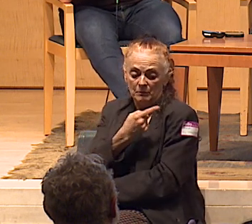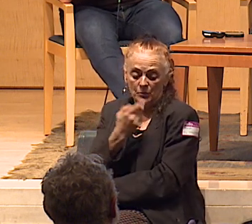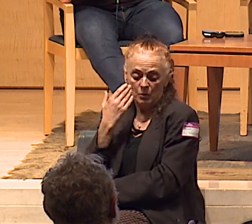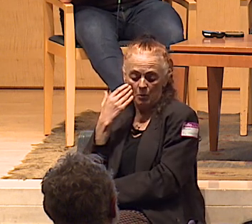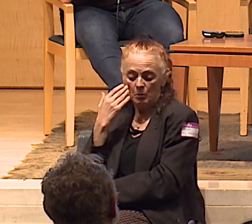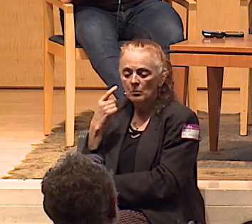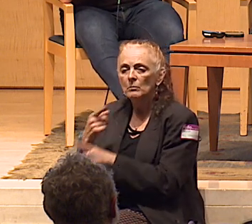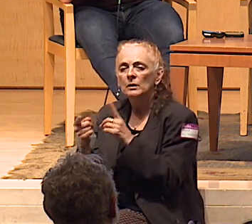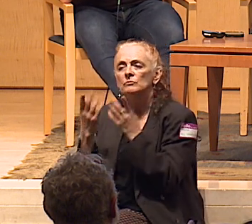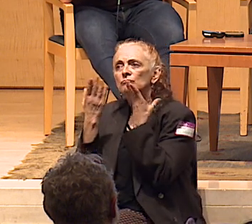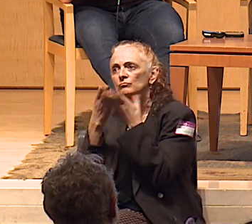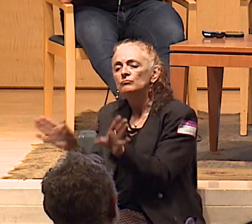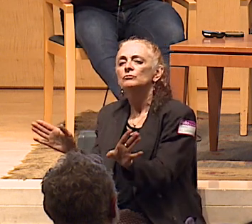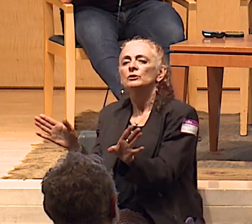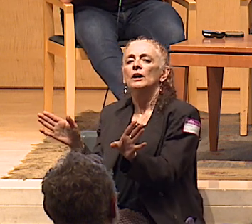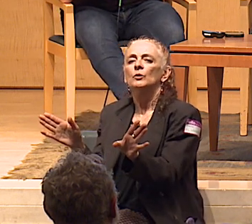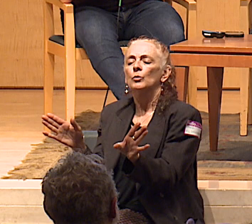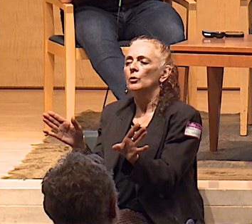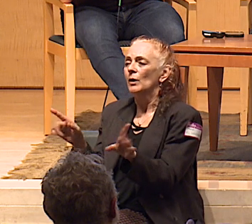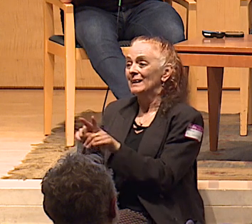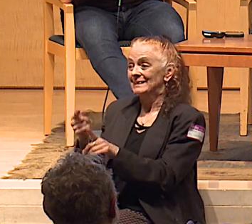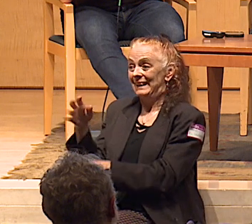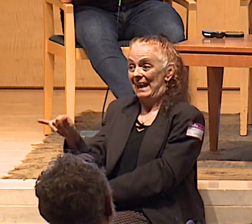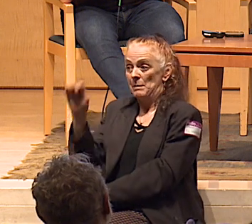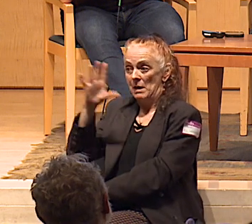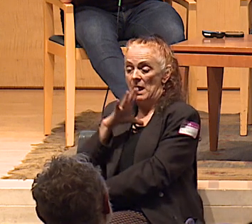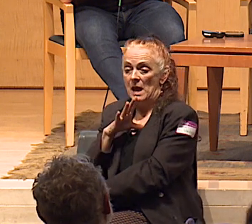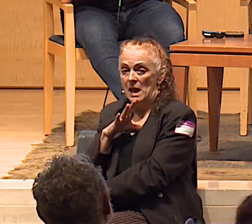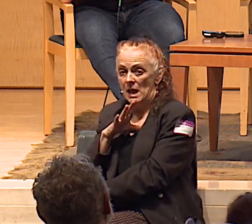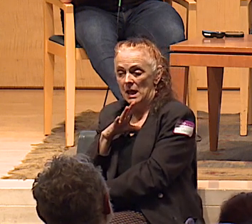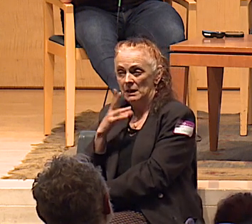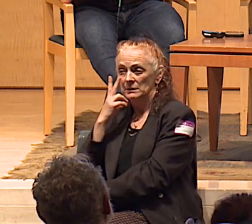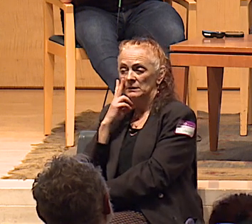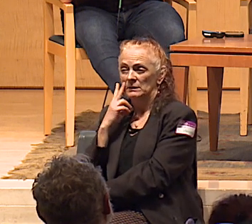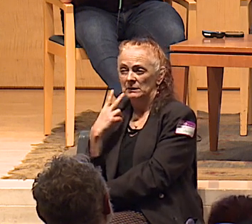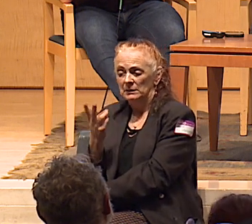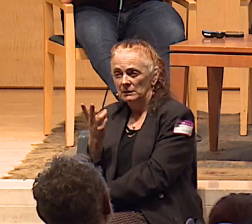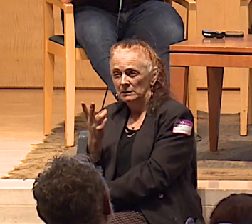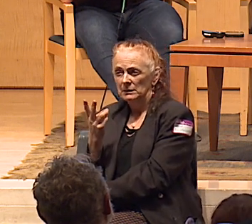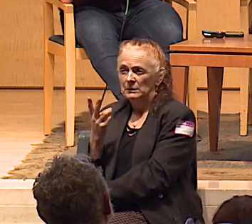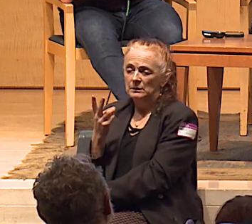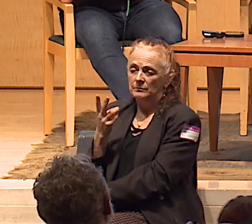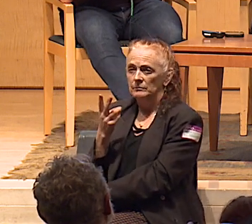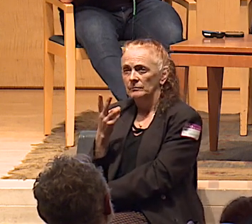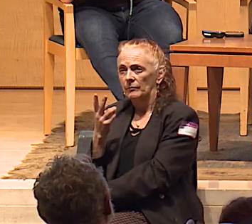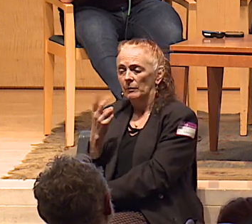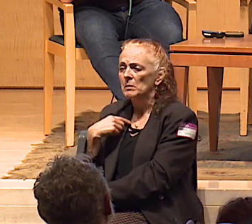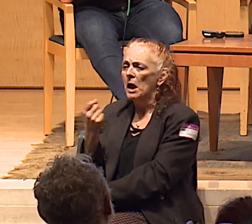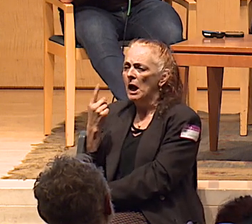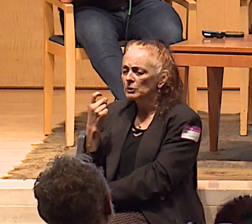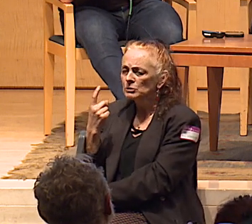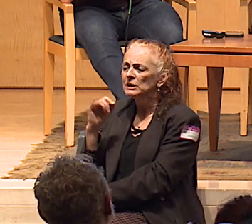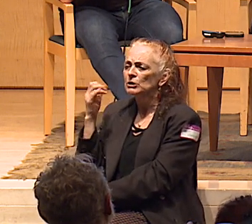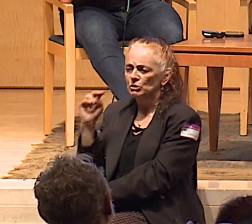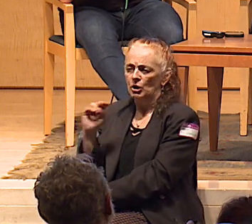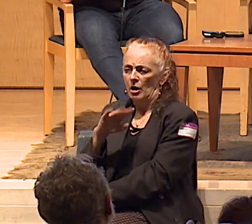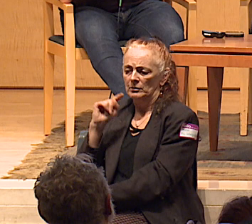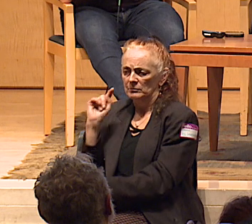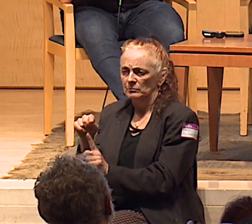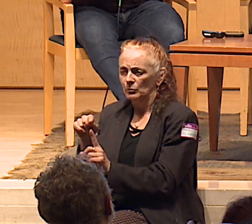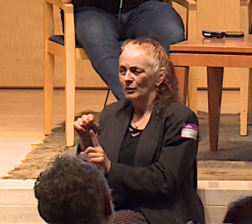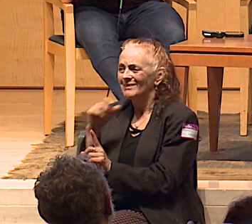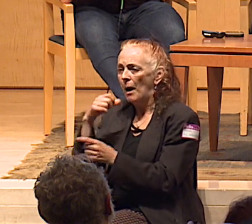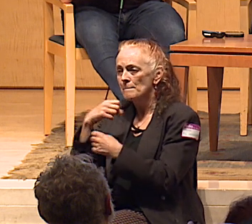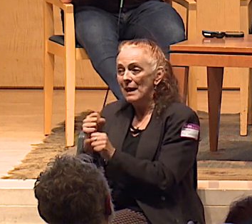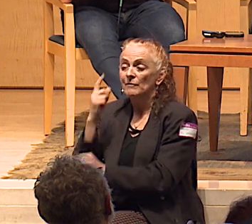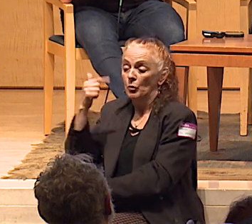but I just would say, in terms as a gay man, seeing some occasionally, I mean, I understand to John's point that they're not